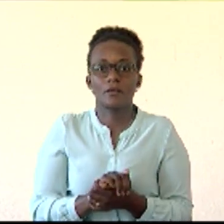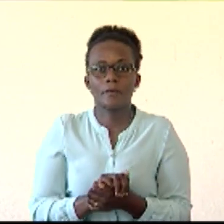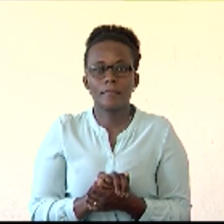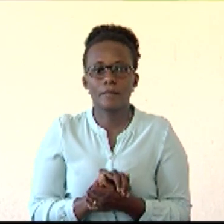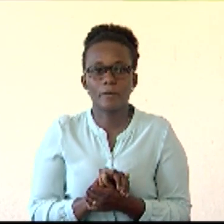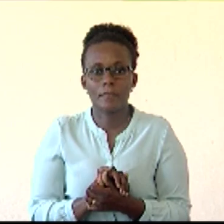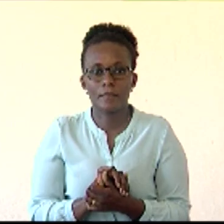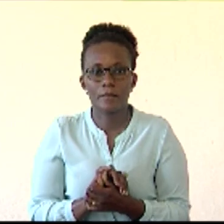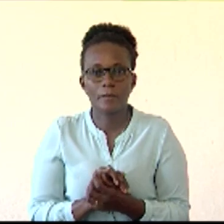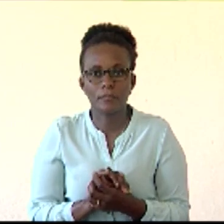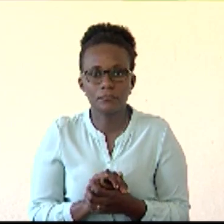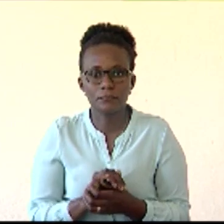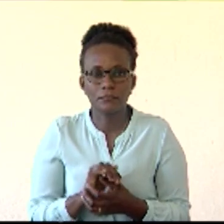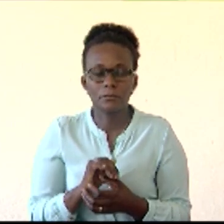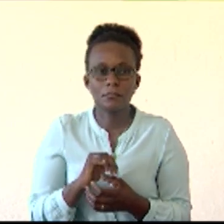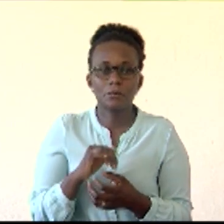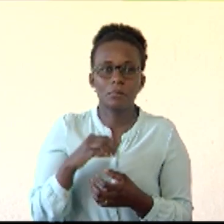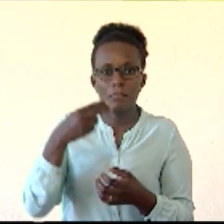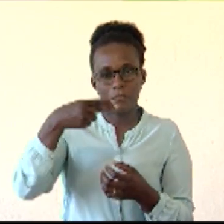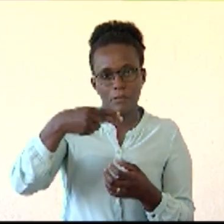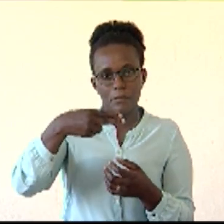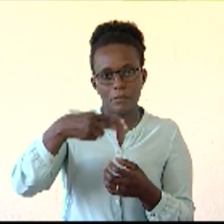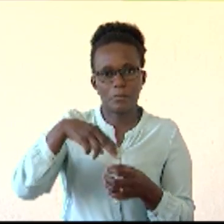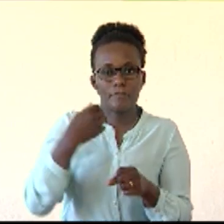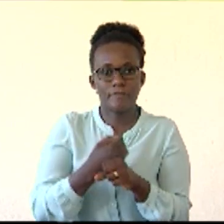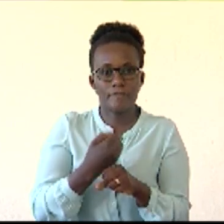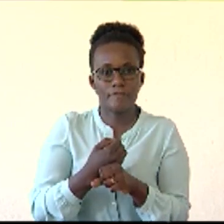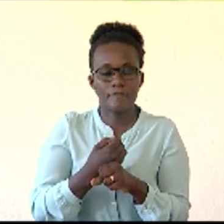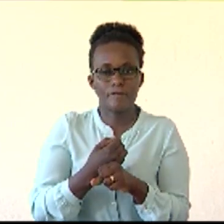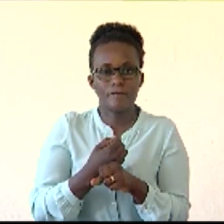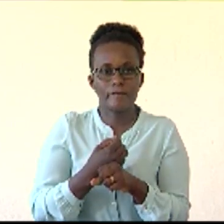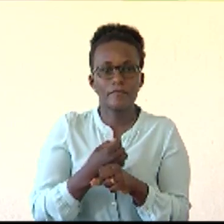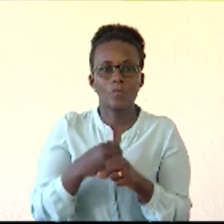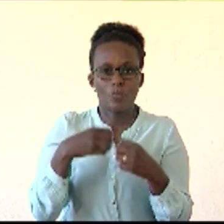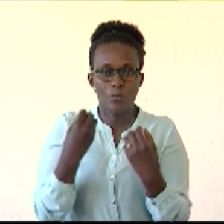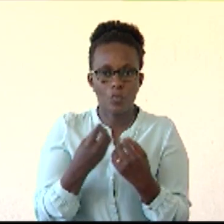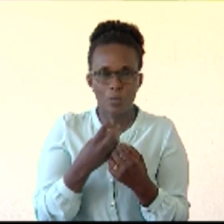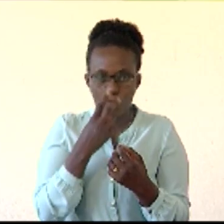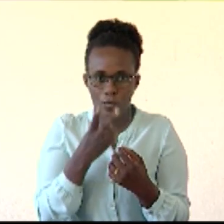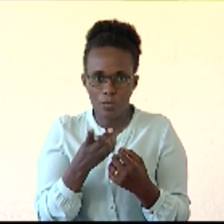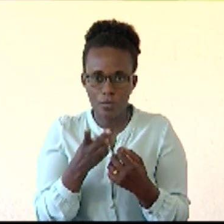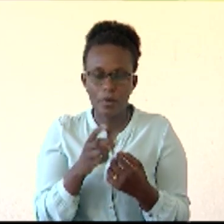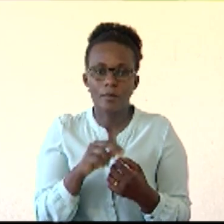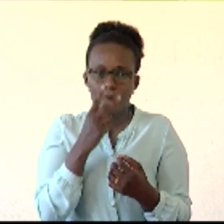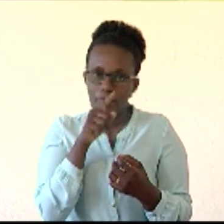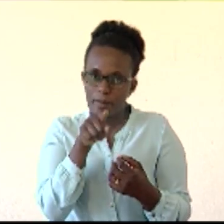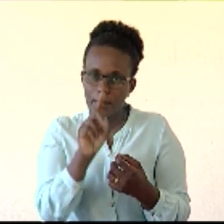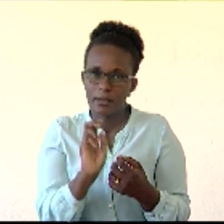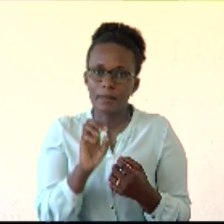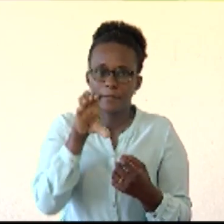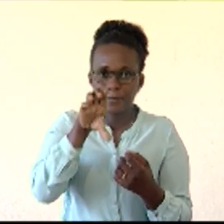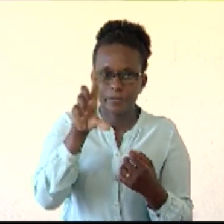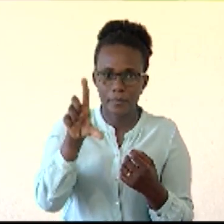the hydrogen ions will be discharged. And therefore, this is the reactions that are taking place. Those are the